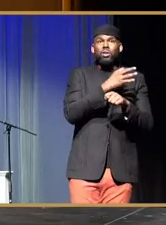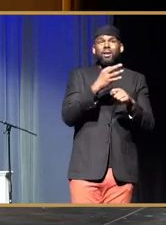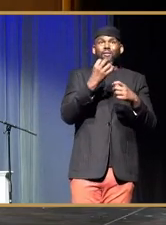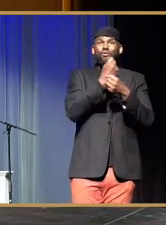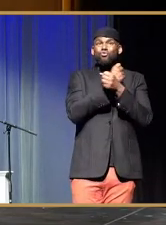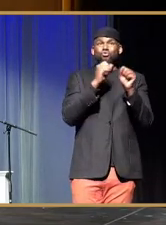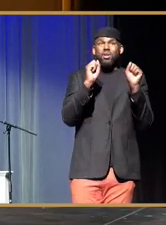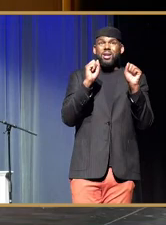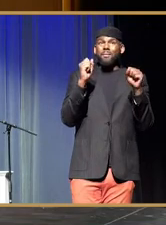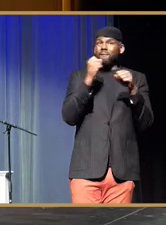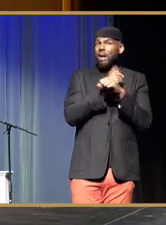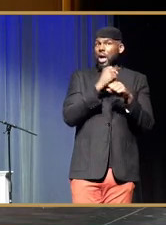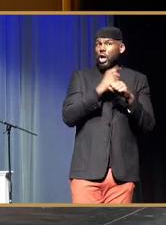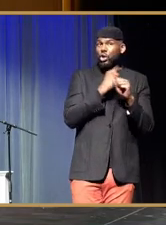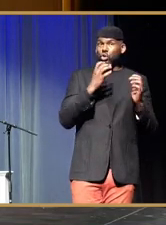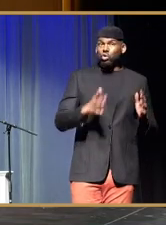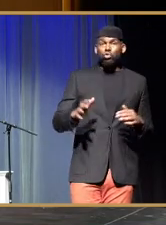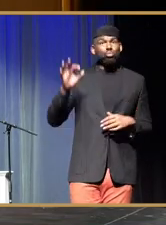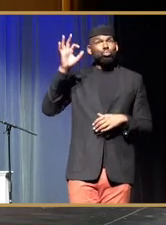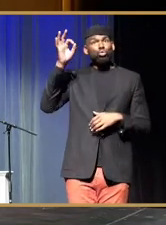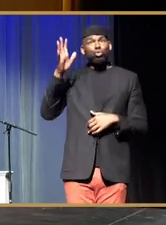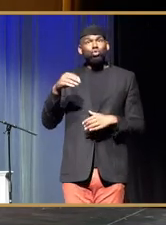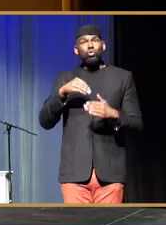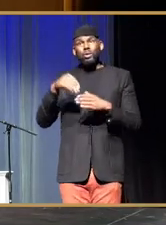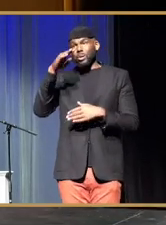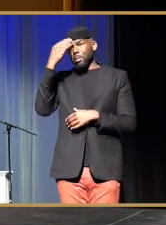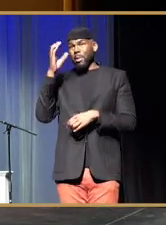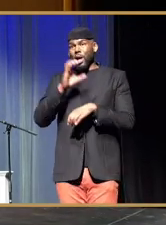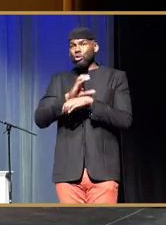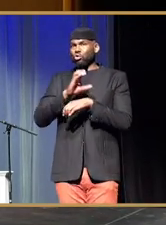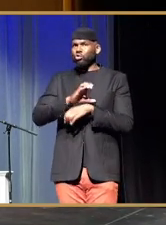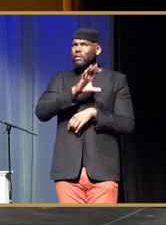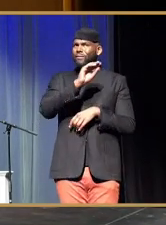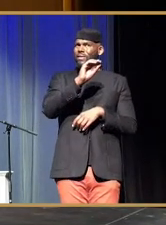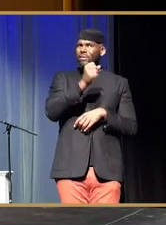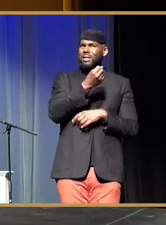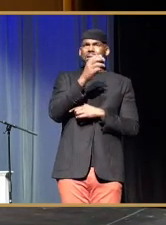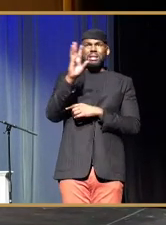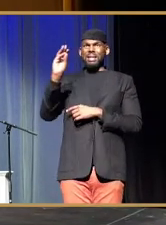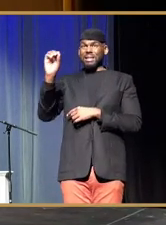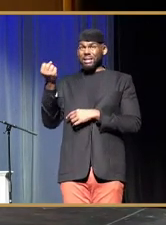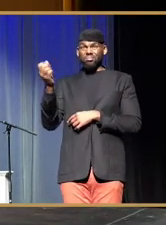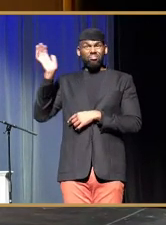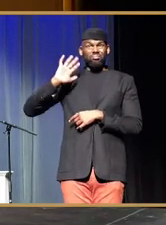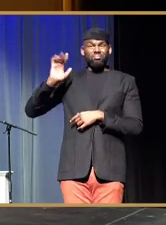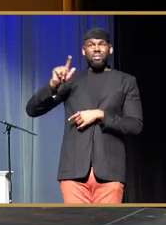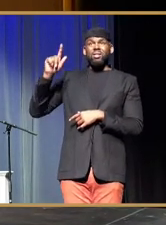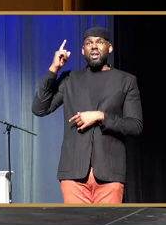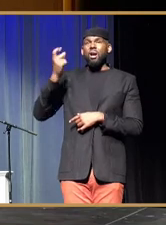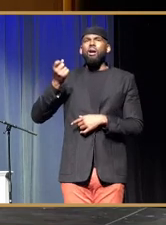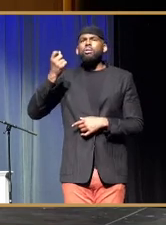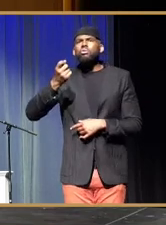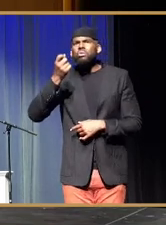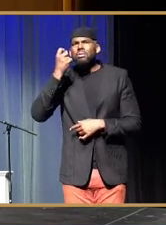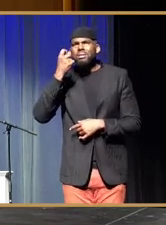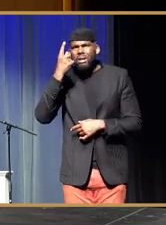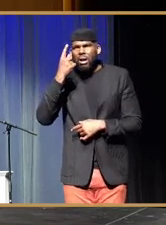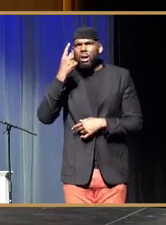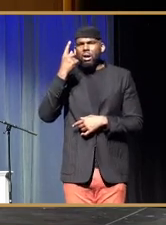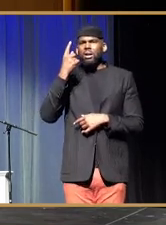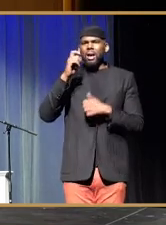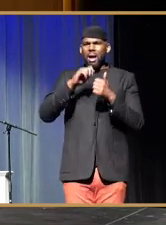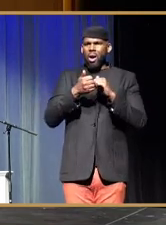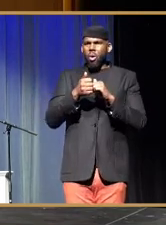fighting. Preachers in the black church tradition of the 50s and 60s understood ontologically